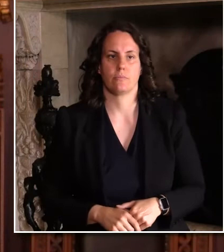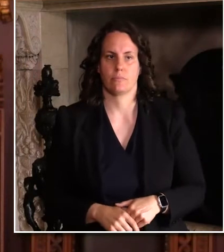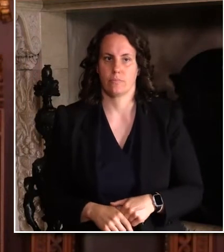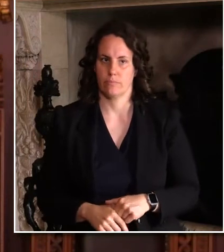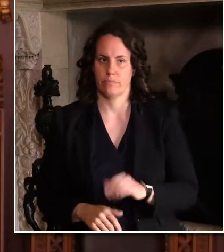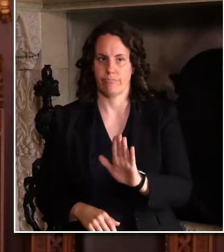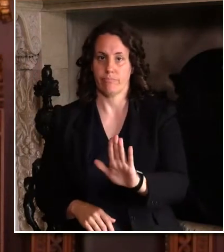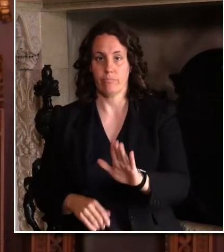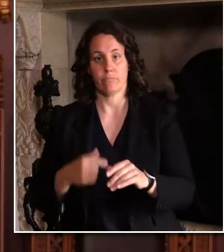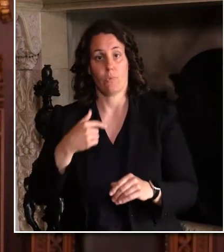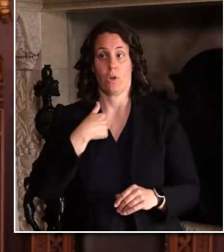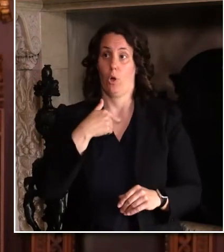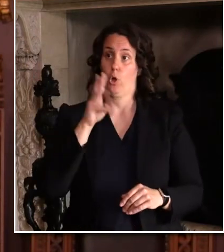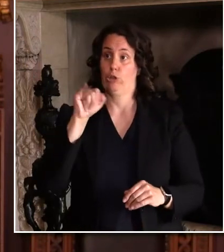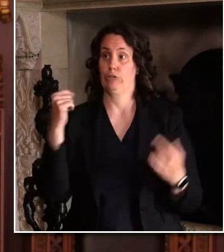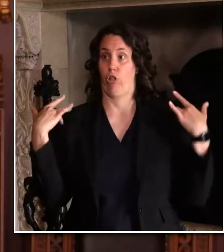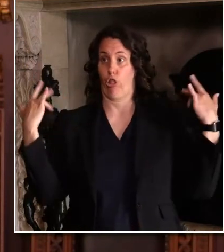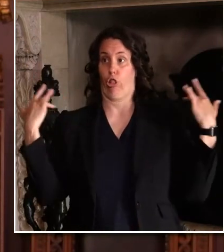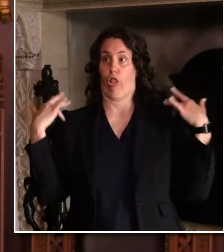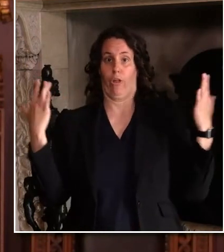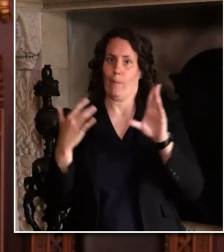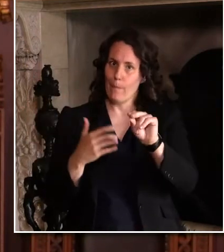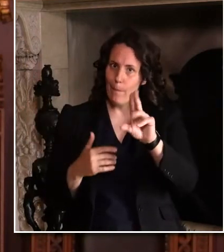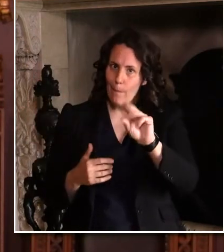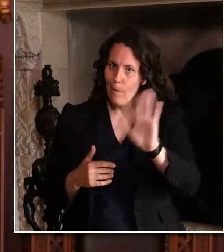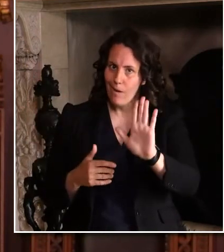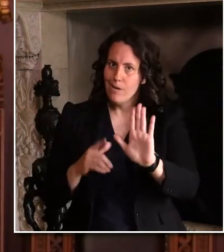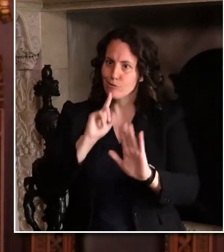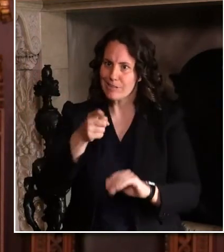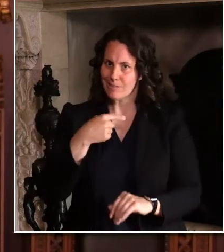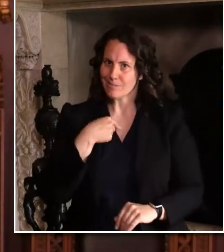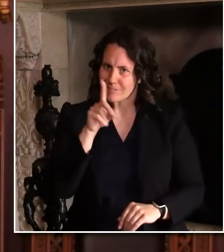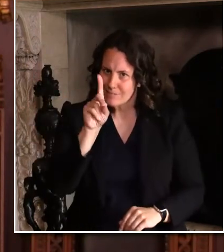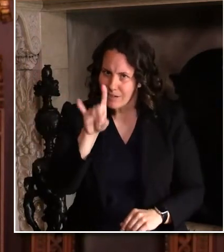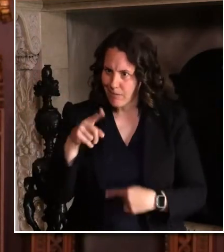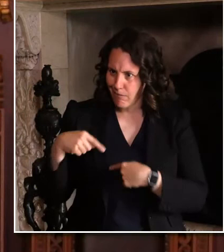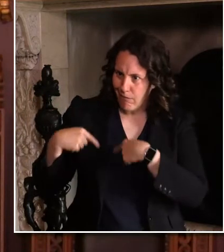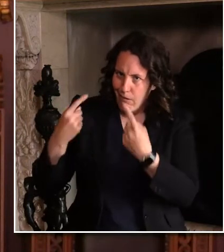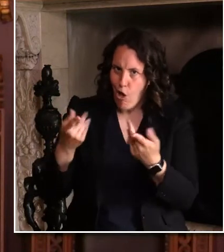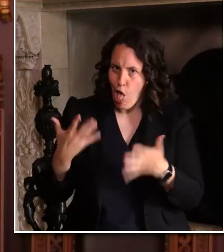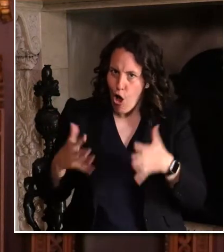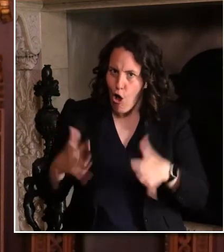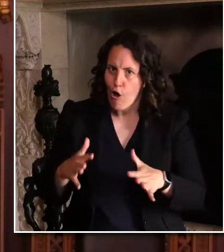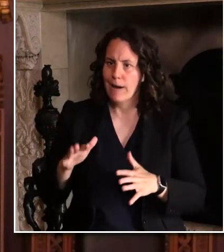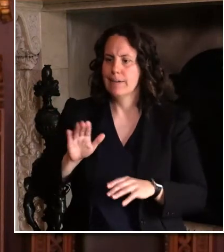done anything for them, and there may be other arenas that we